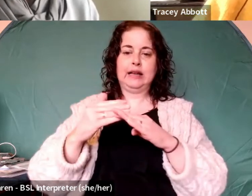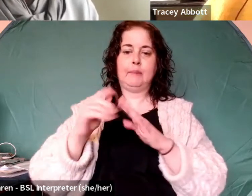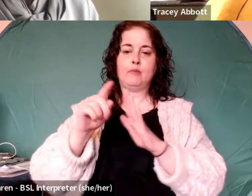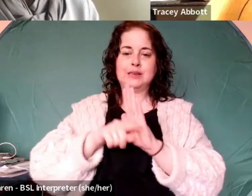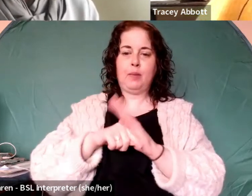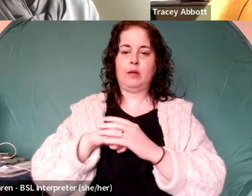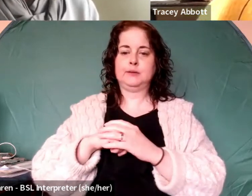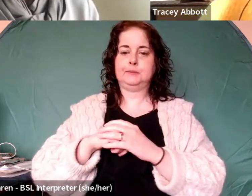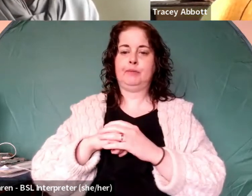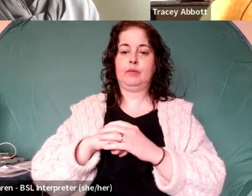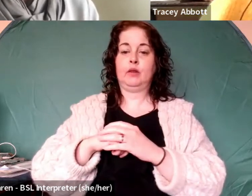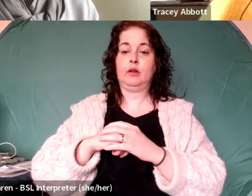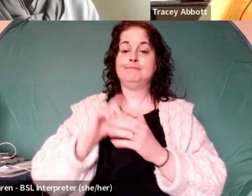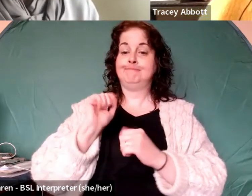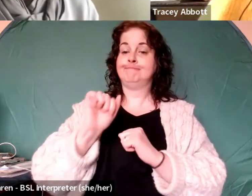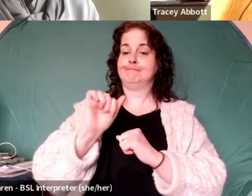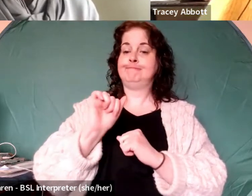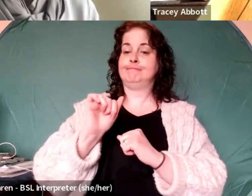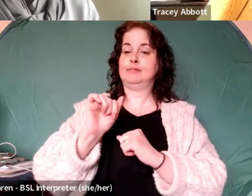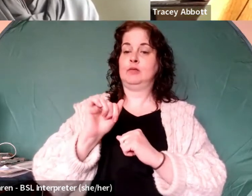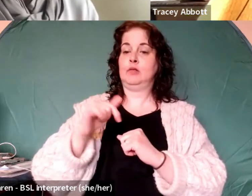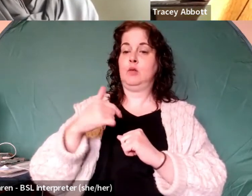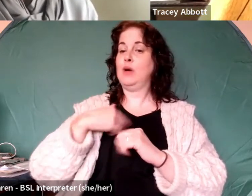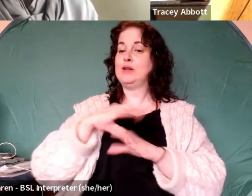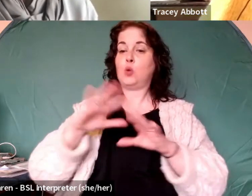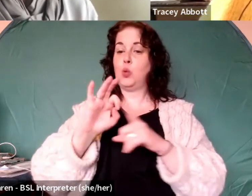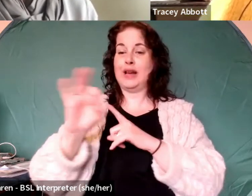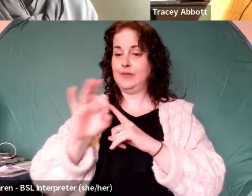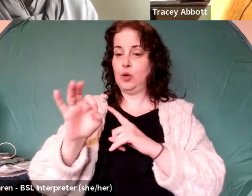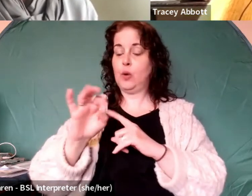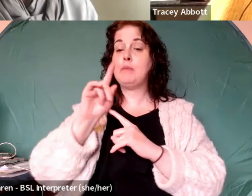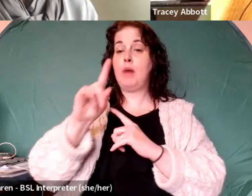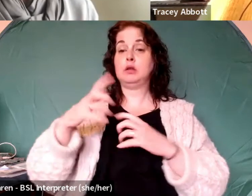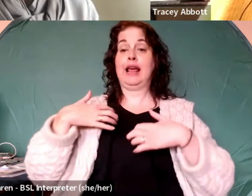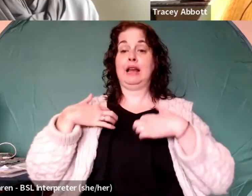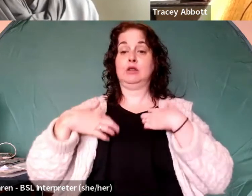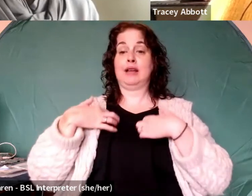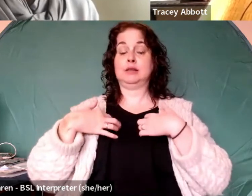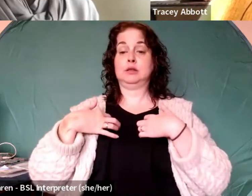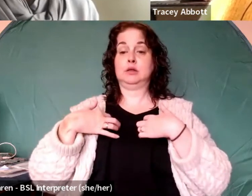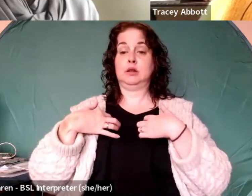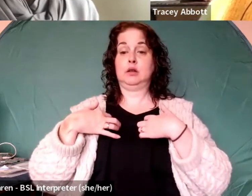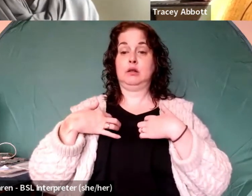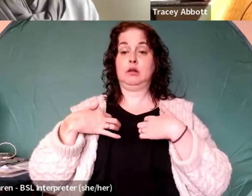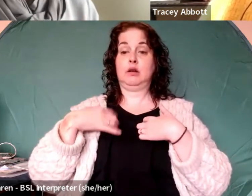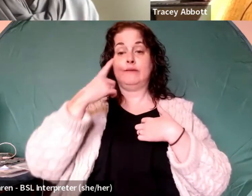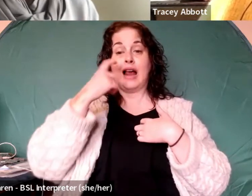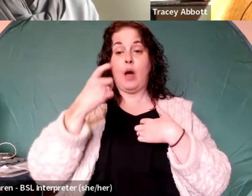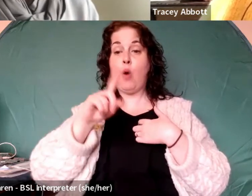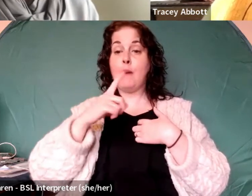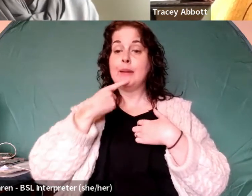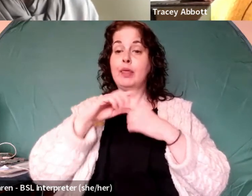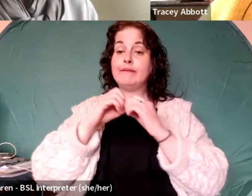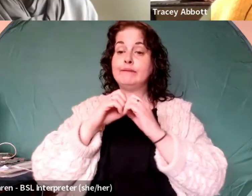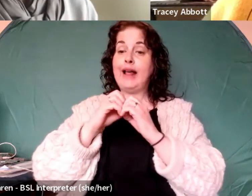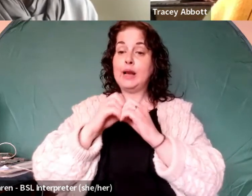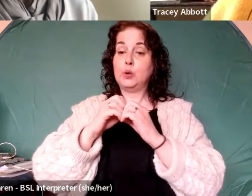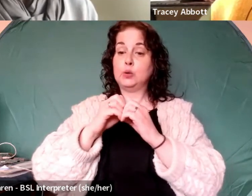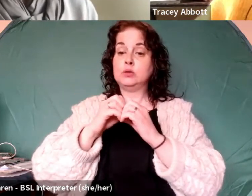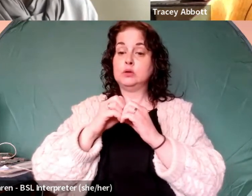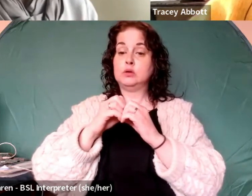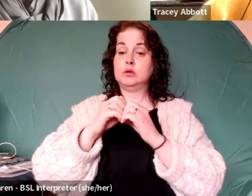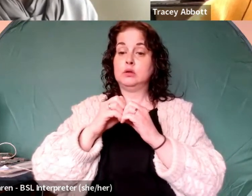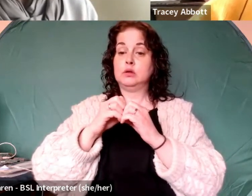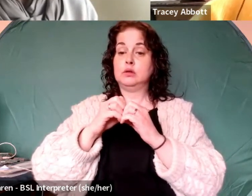So that for me, that's something, we don't do interviews, but we are interested in finding out what people's values are. So even